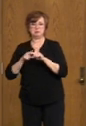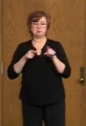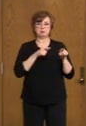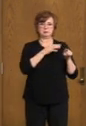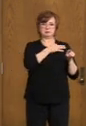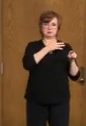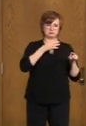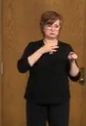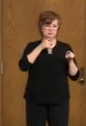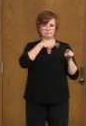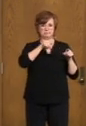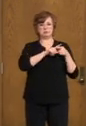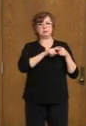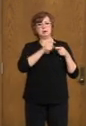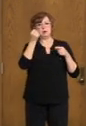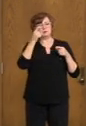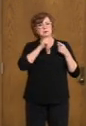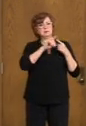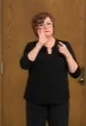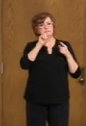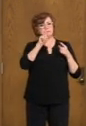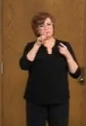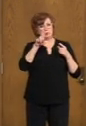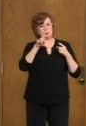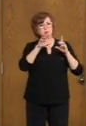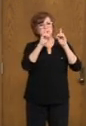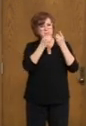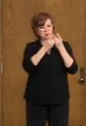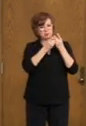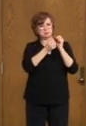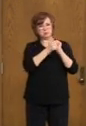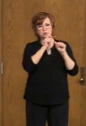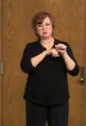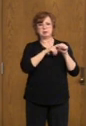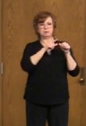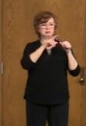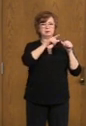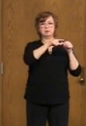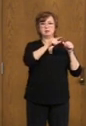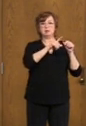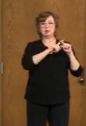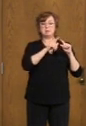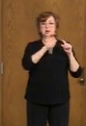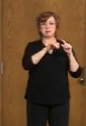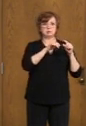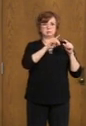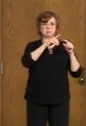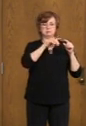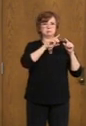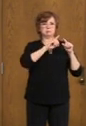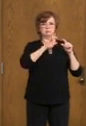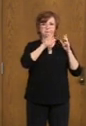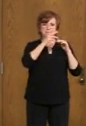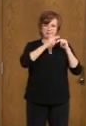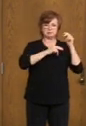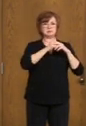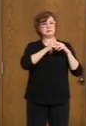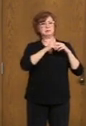normally for immunization in our flu clinics, particularly leveraging long-term care, personal care homes, as well as other types of facilities where you have